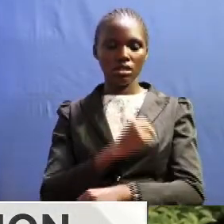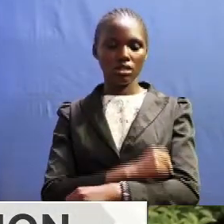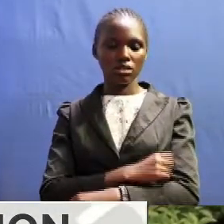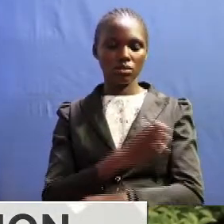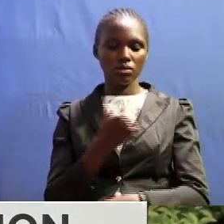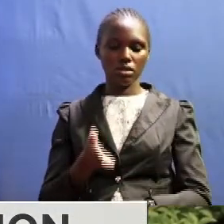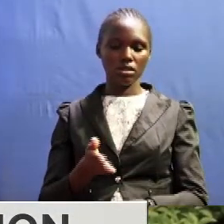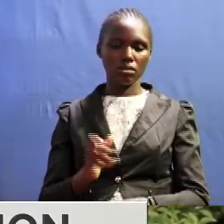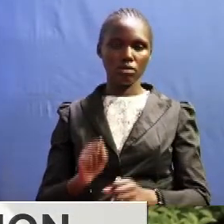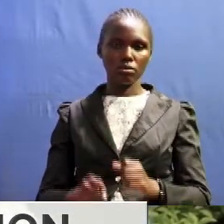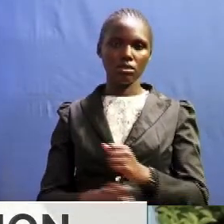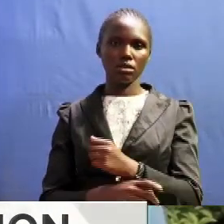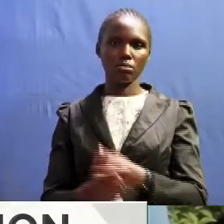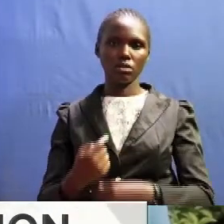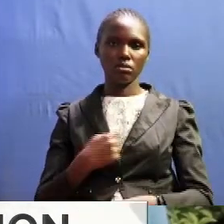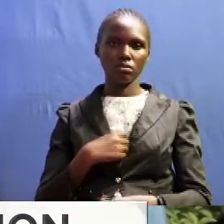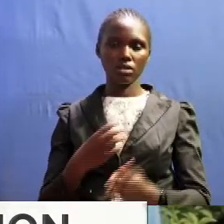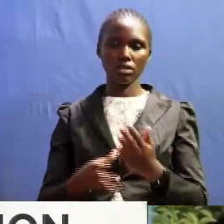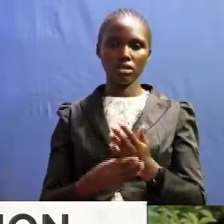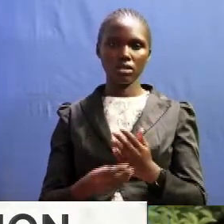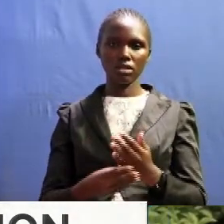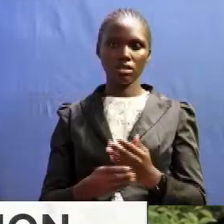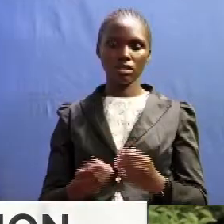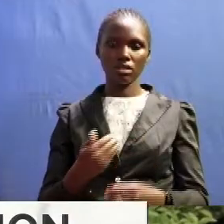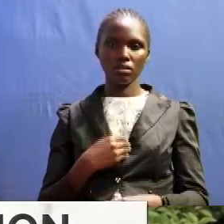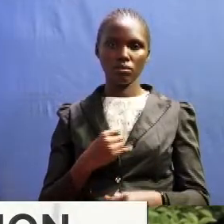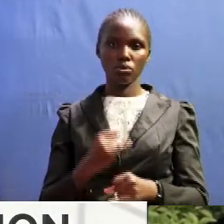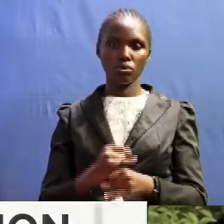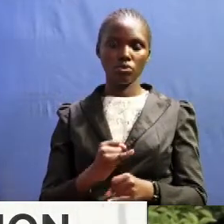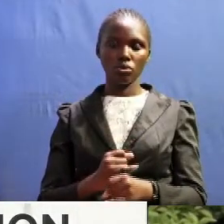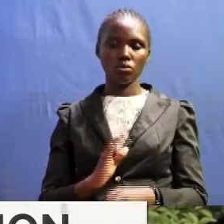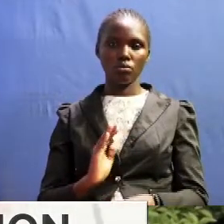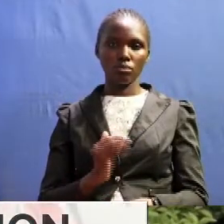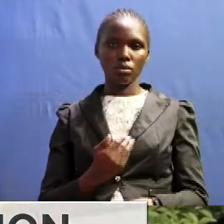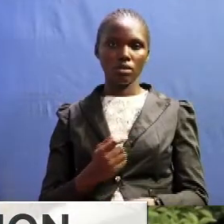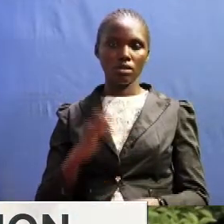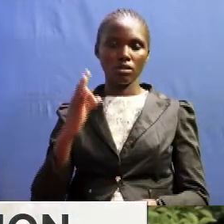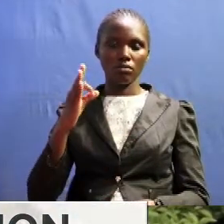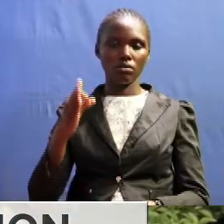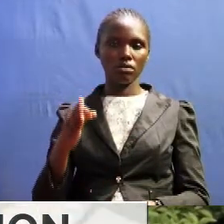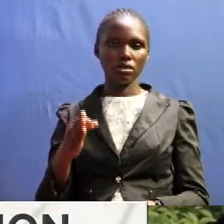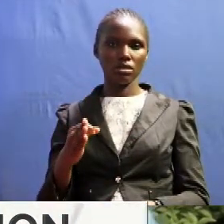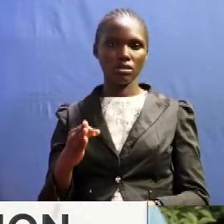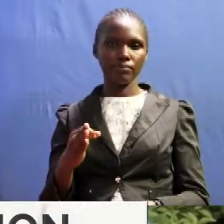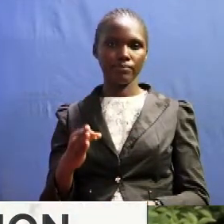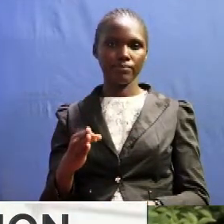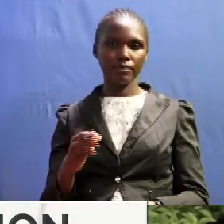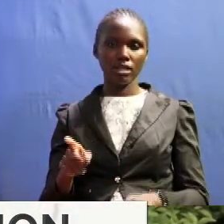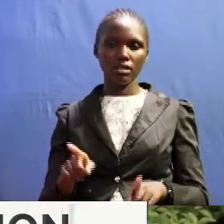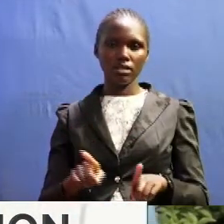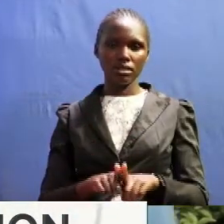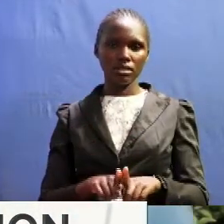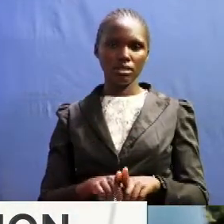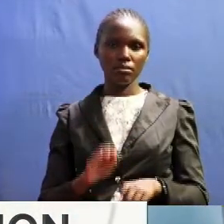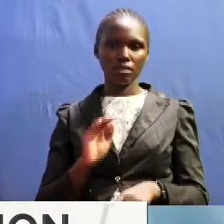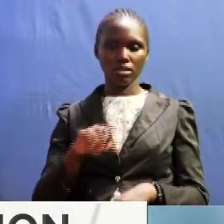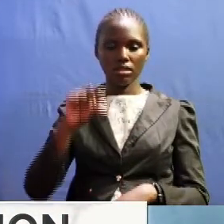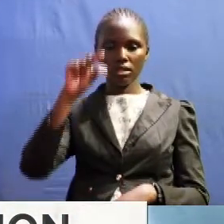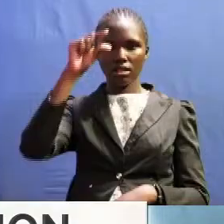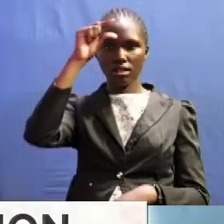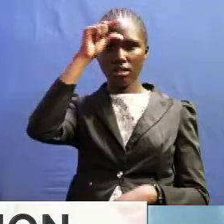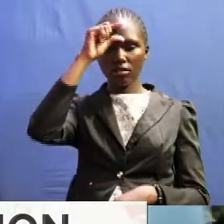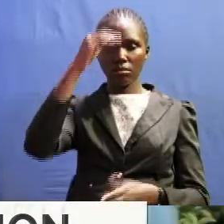imeweza kunisaidia kupata skills za kufanya kazi in future, na ningependa serikali